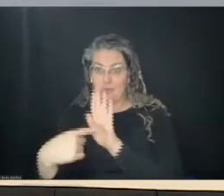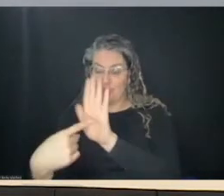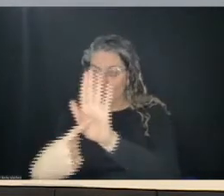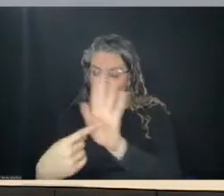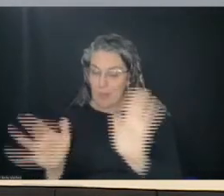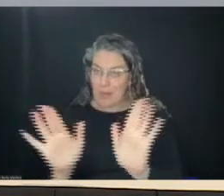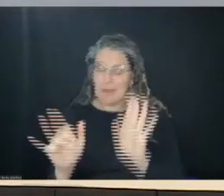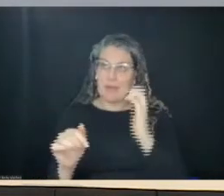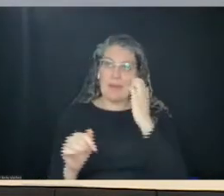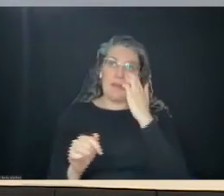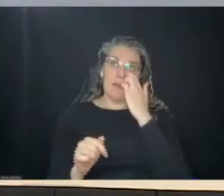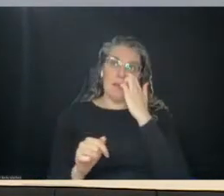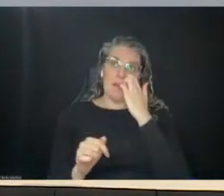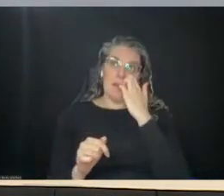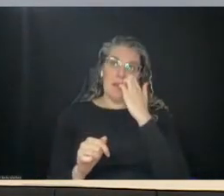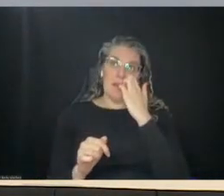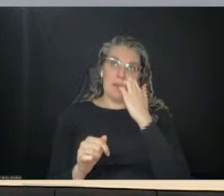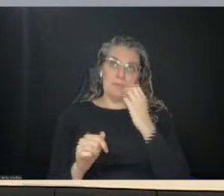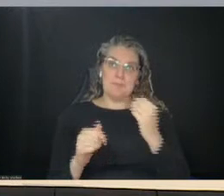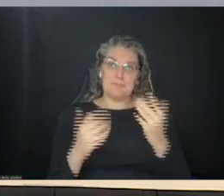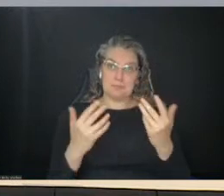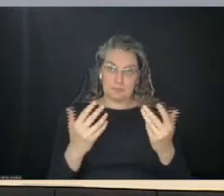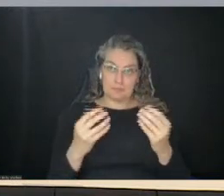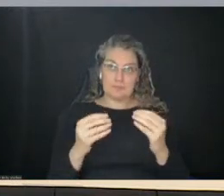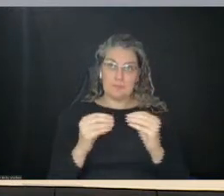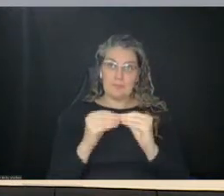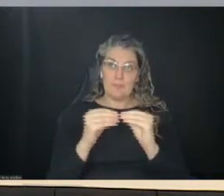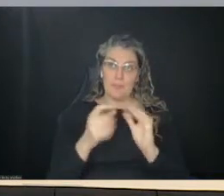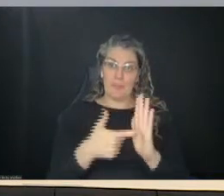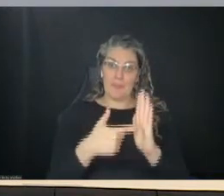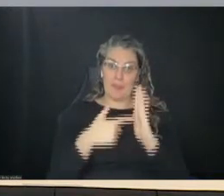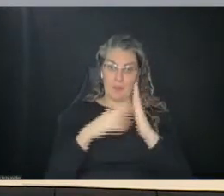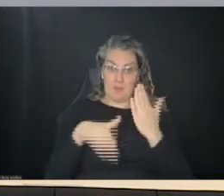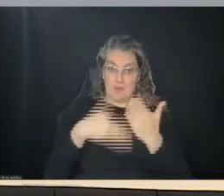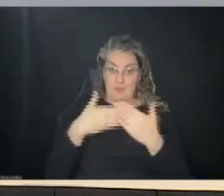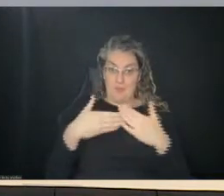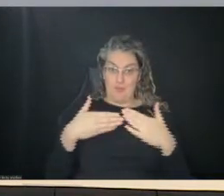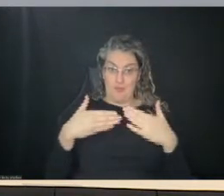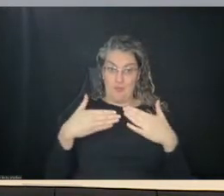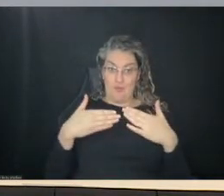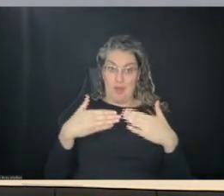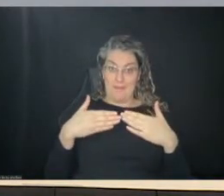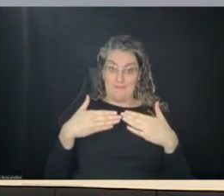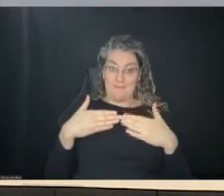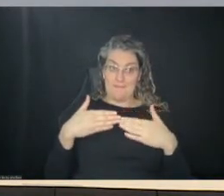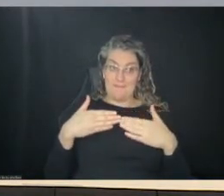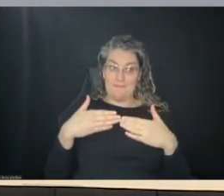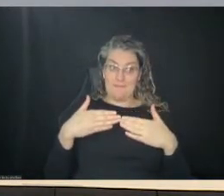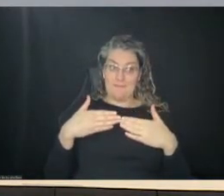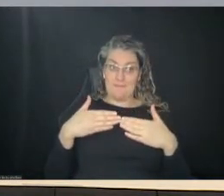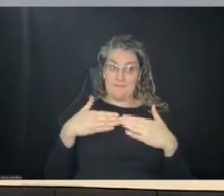certain activities. It is something, vaccine records would be something that we would be